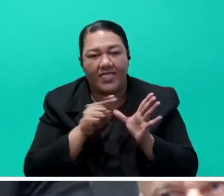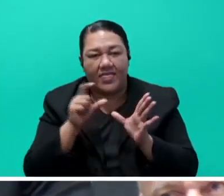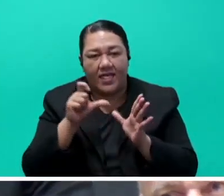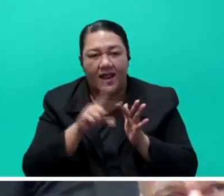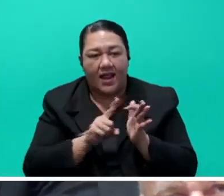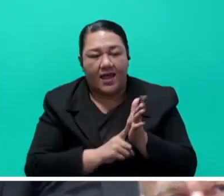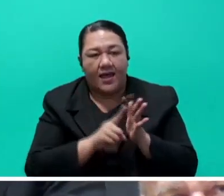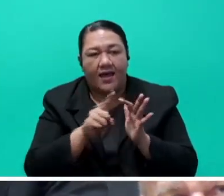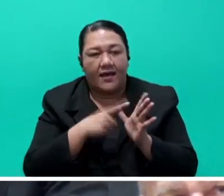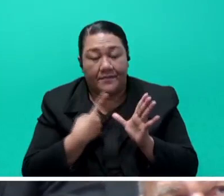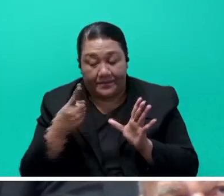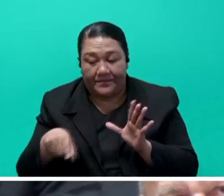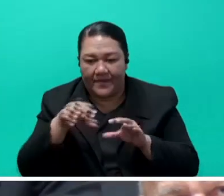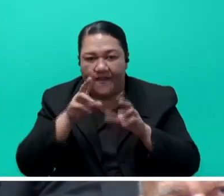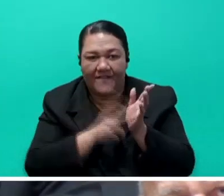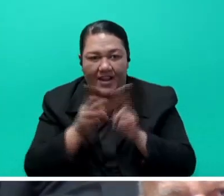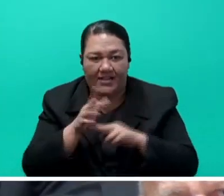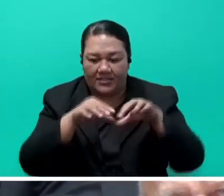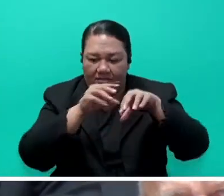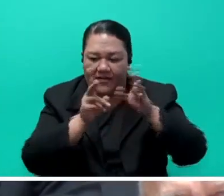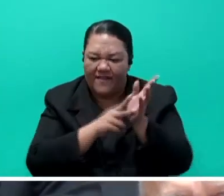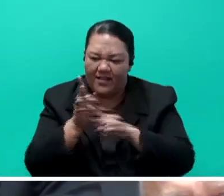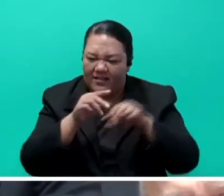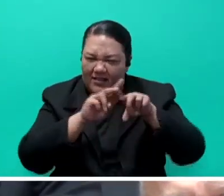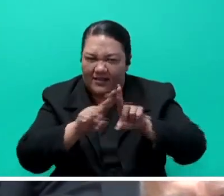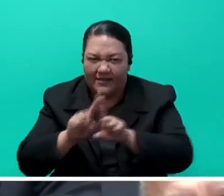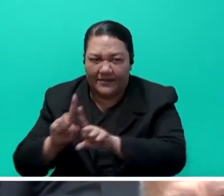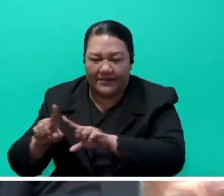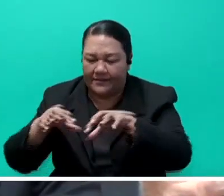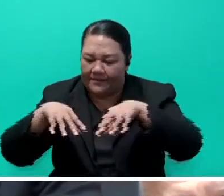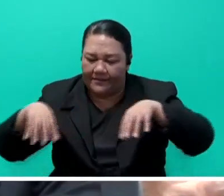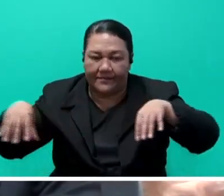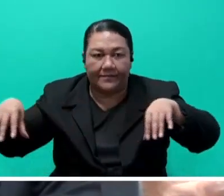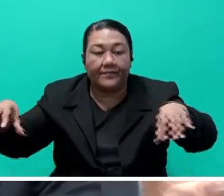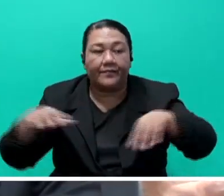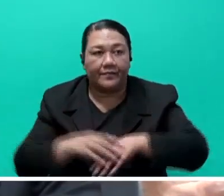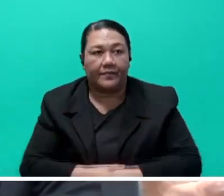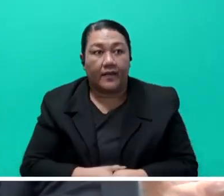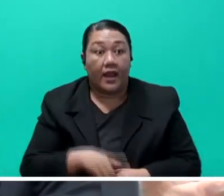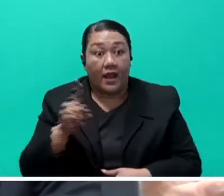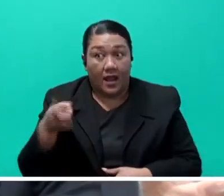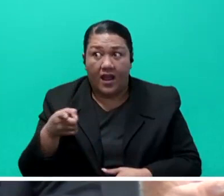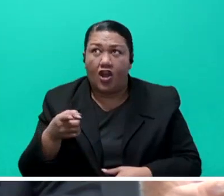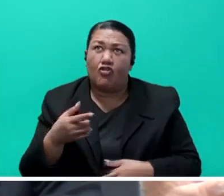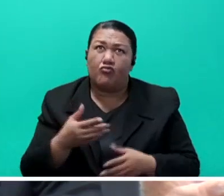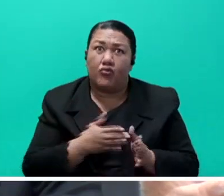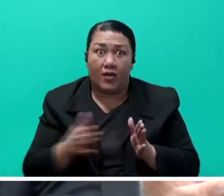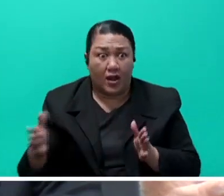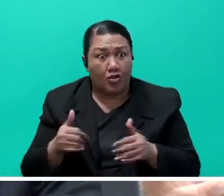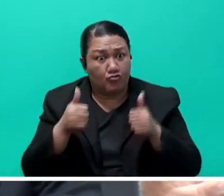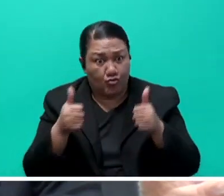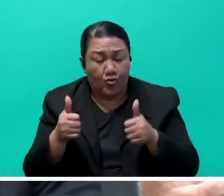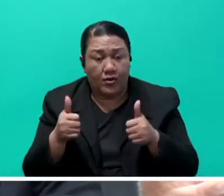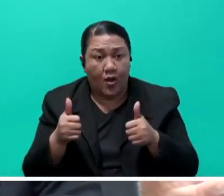all these roads constructed are only currently accessible during favorable weather, as pilot sections are yet to be